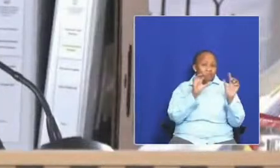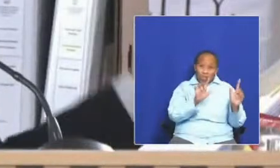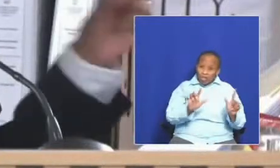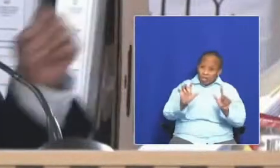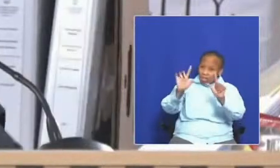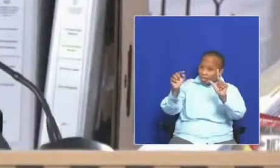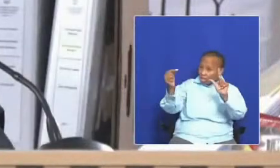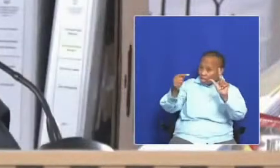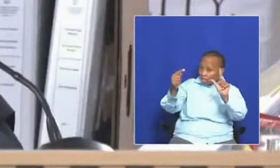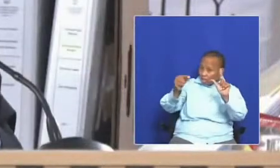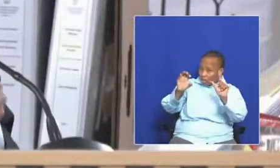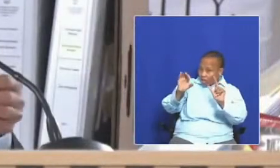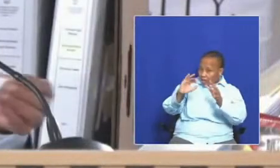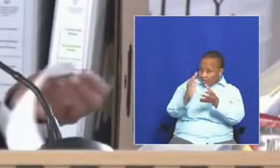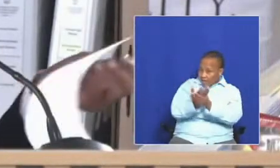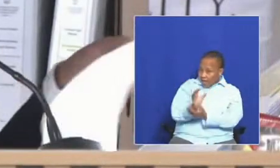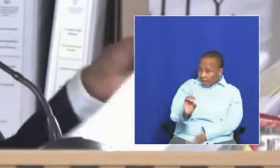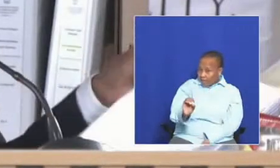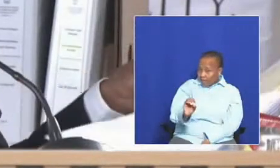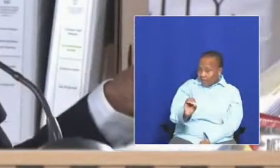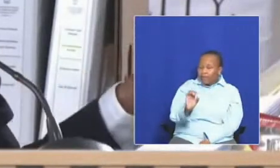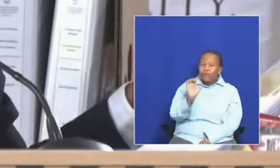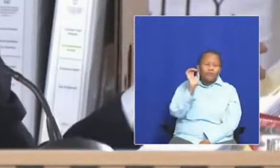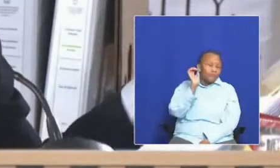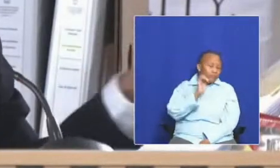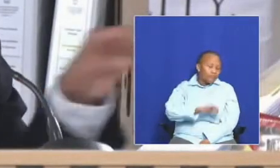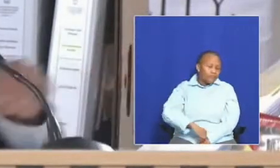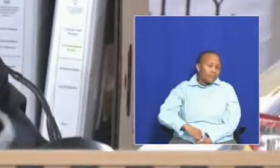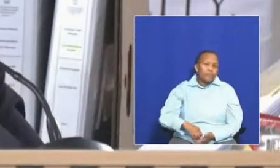Yes, indeed. Okay, then I think we found each other.